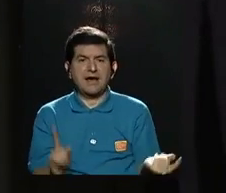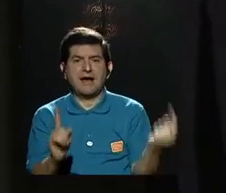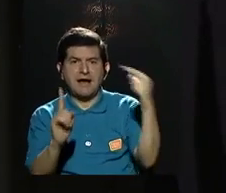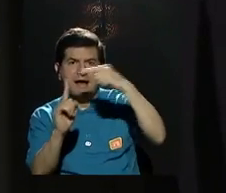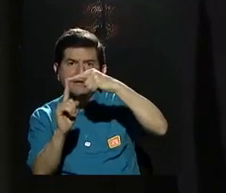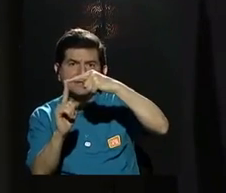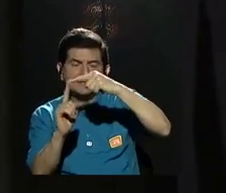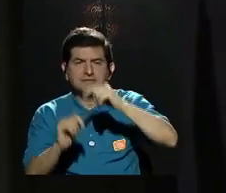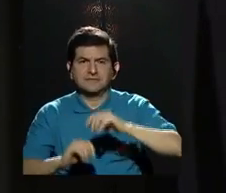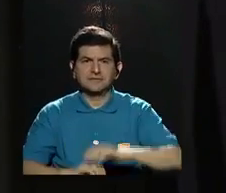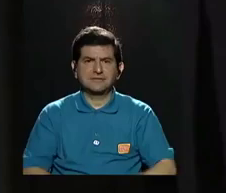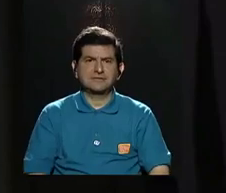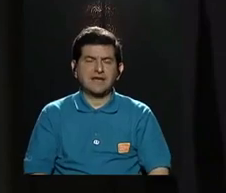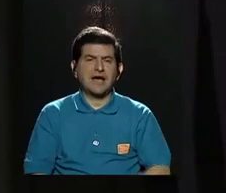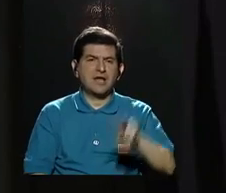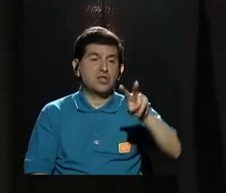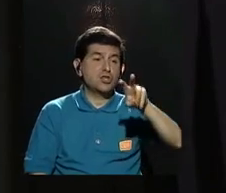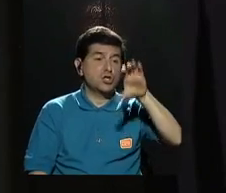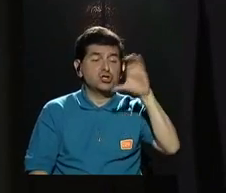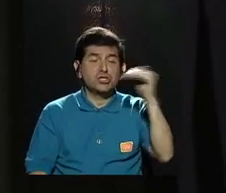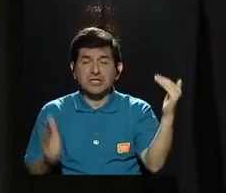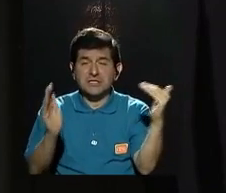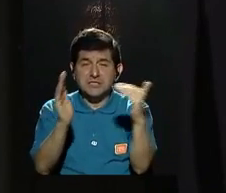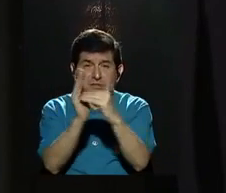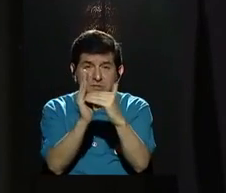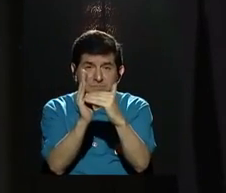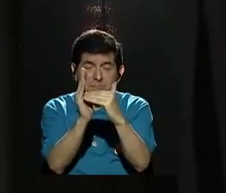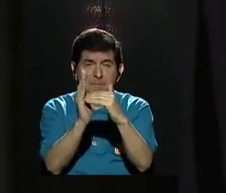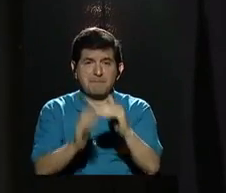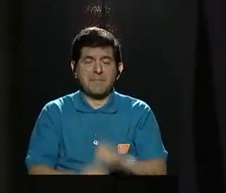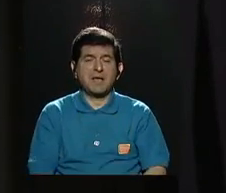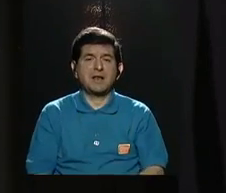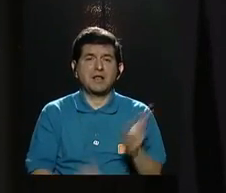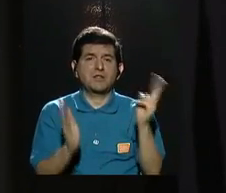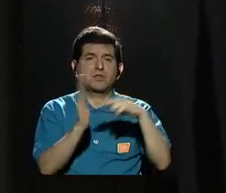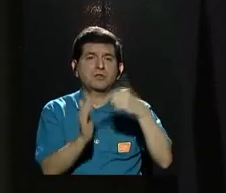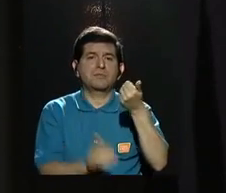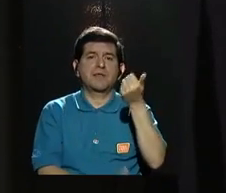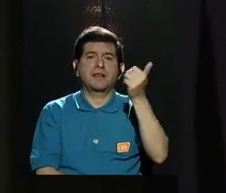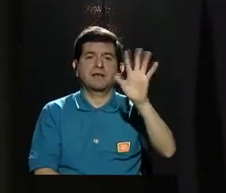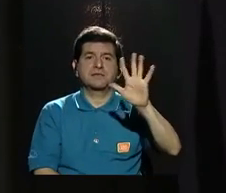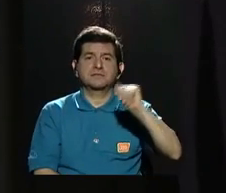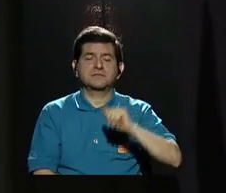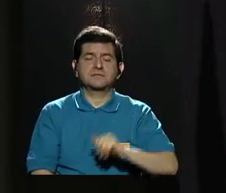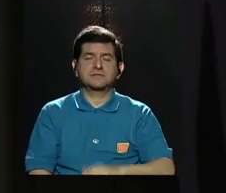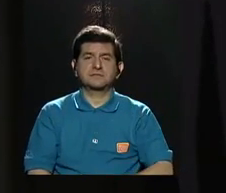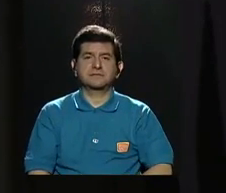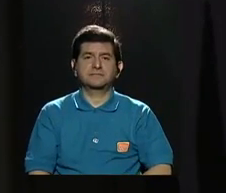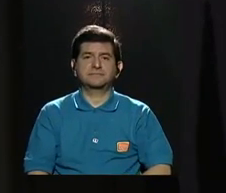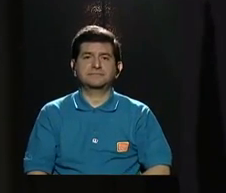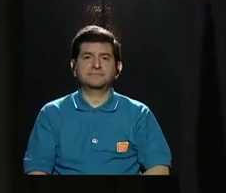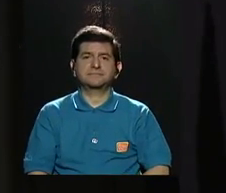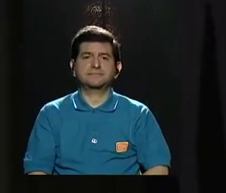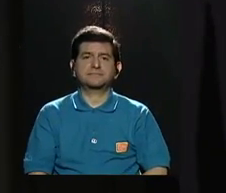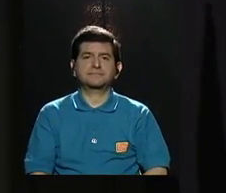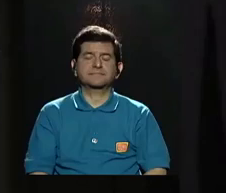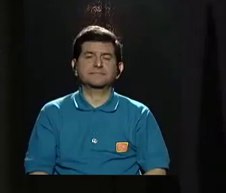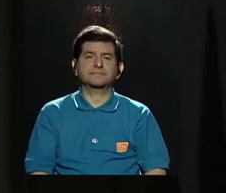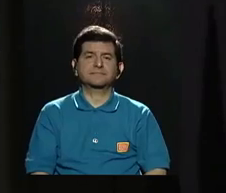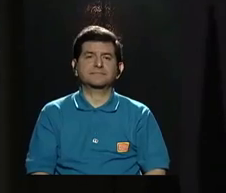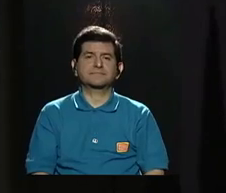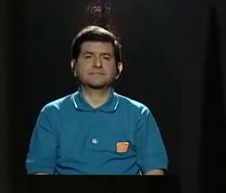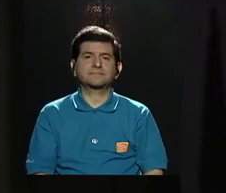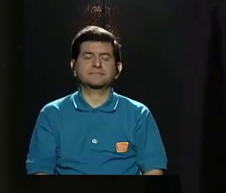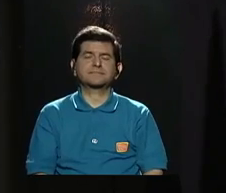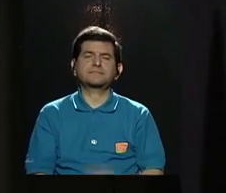215,000 in 2014. I want to look for a